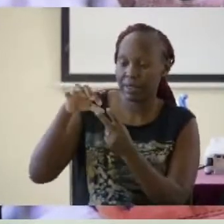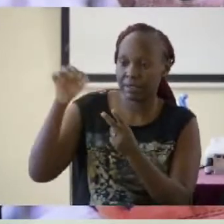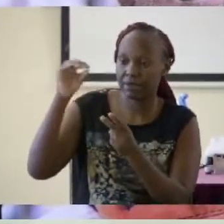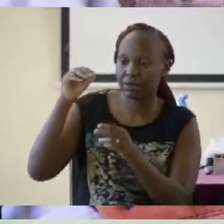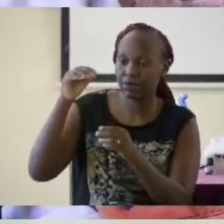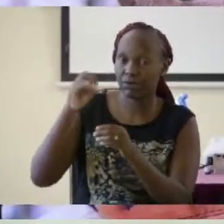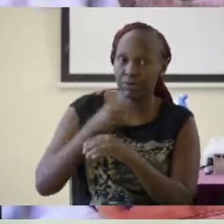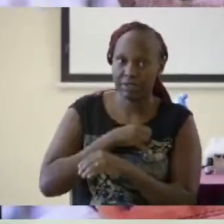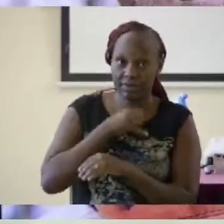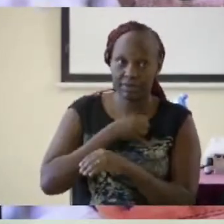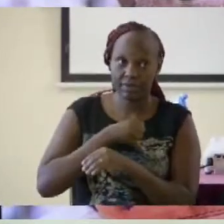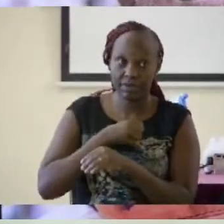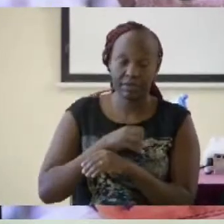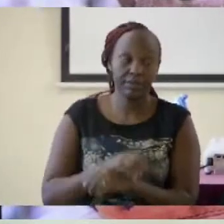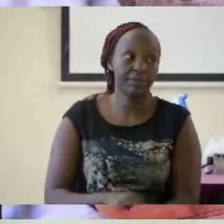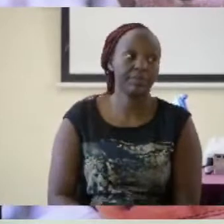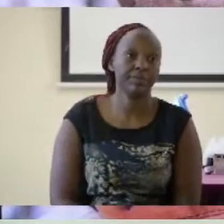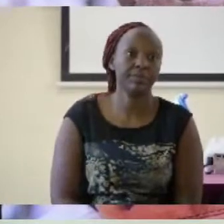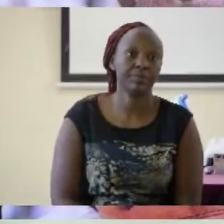in.